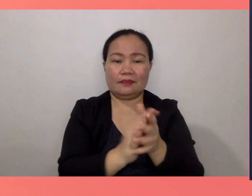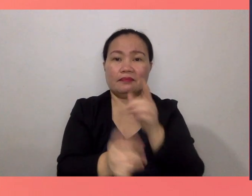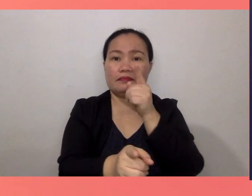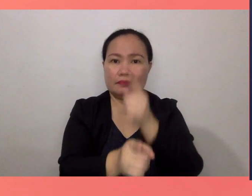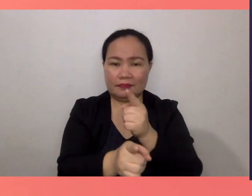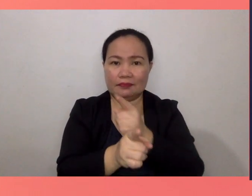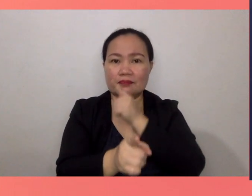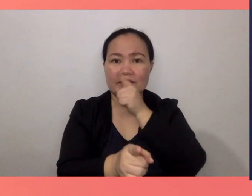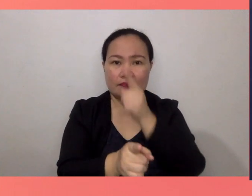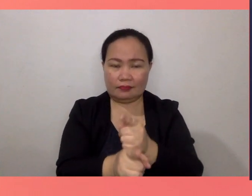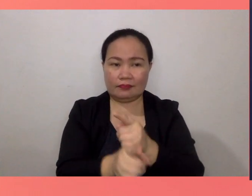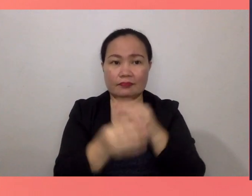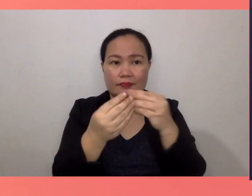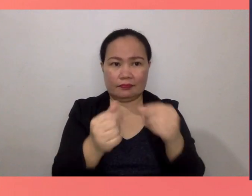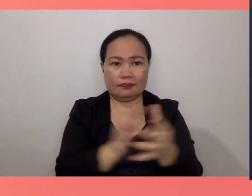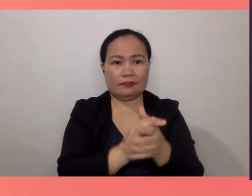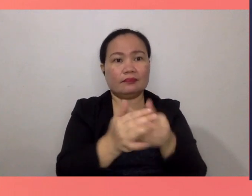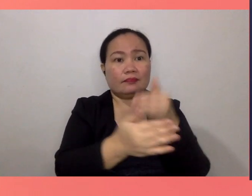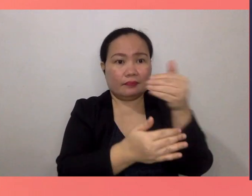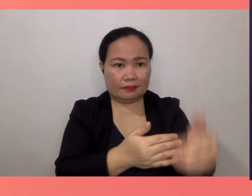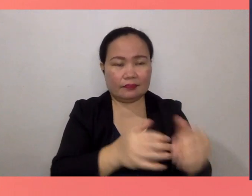solution. Next.